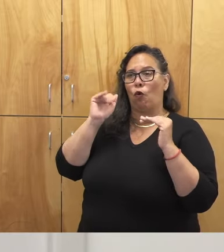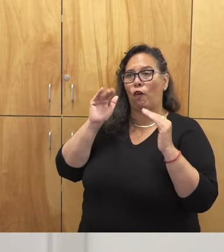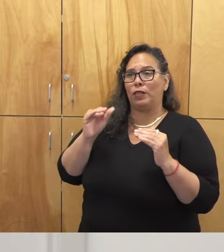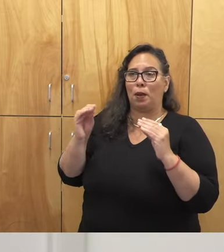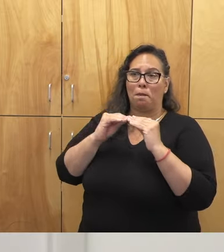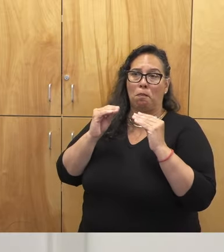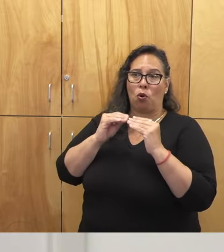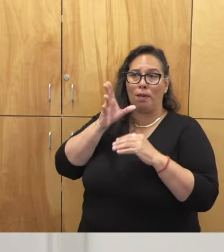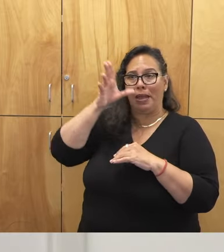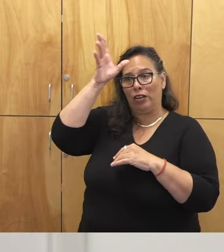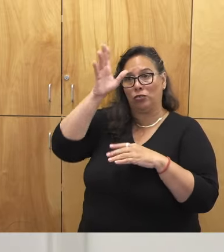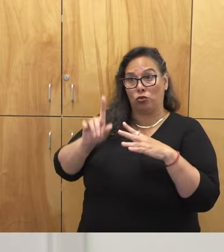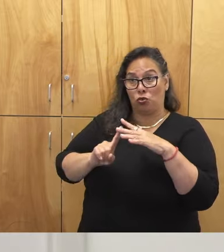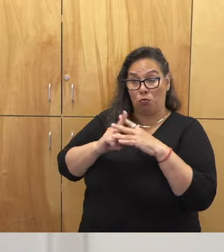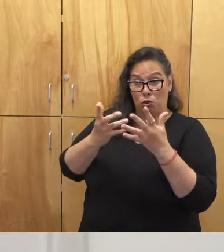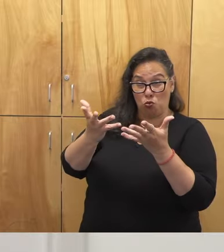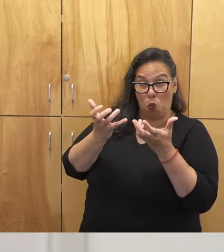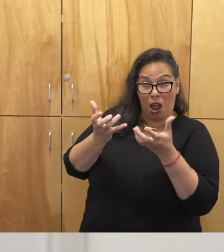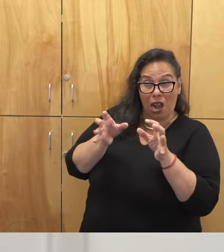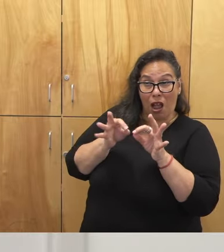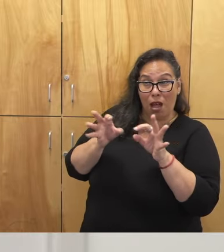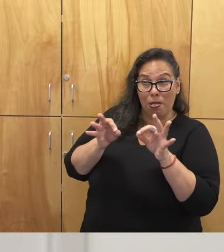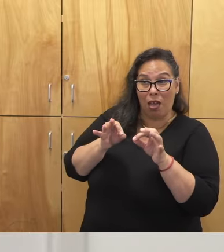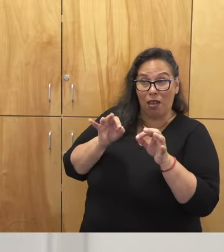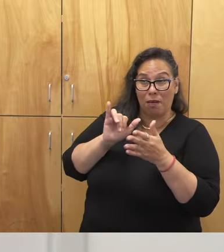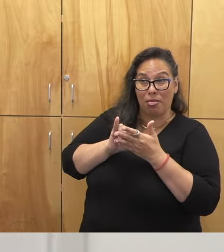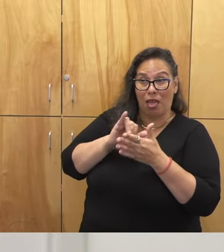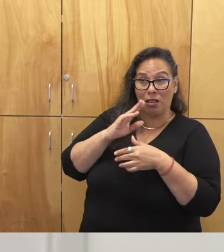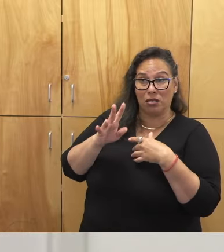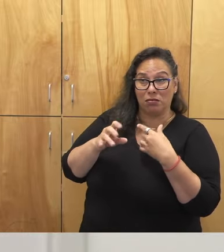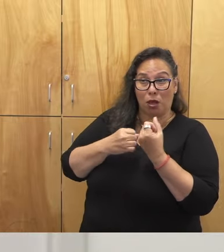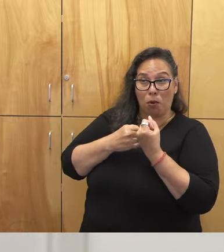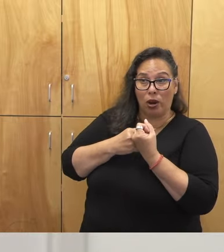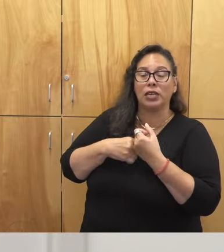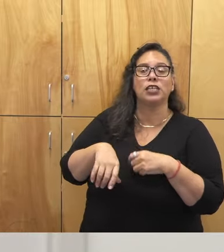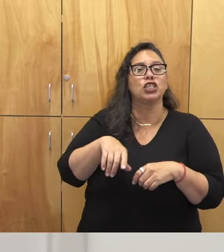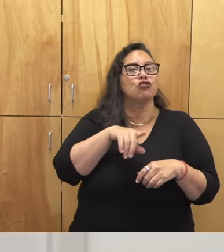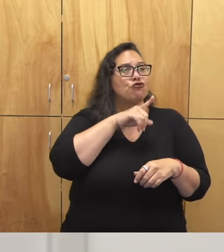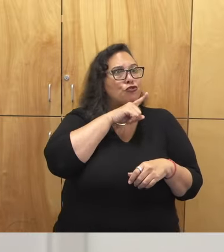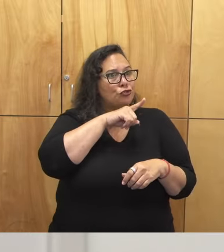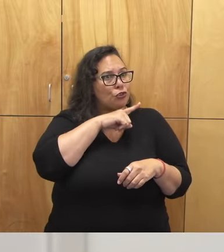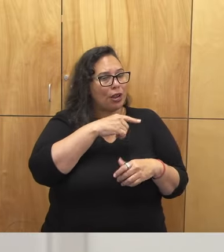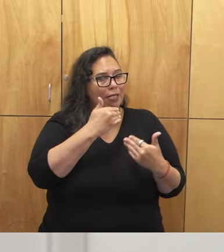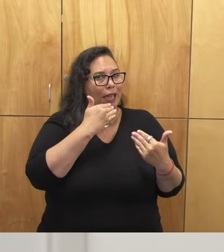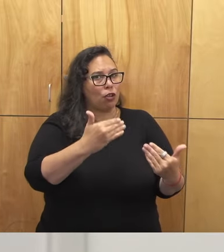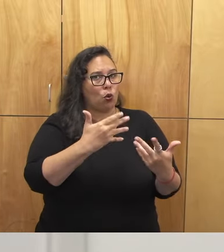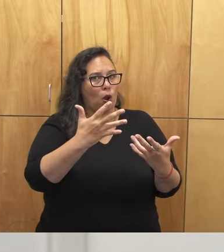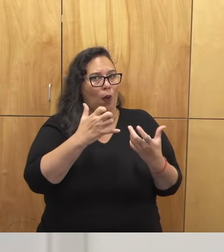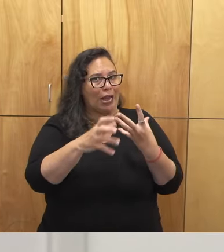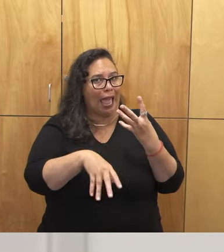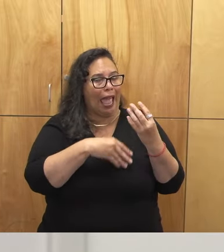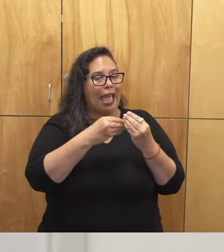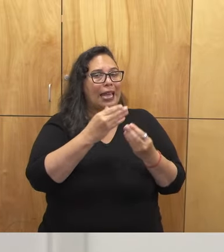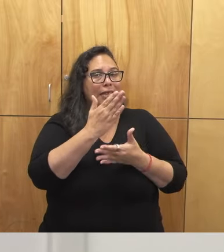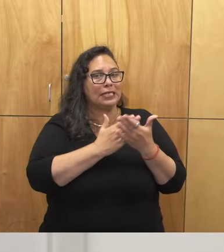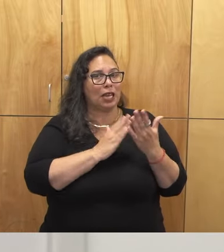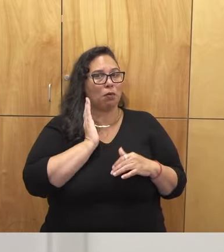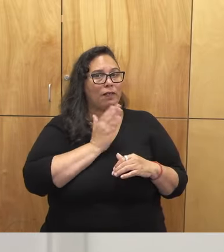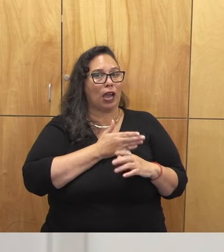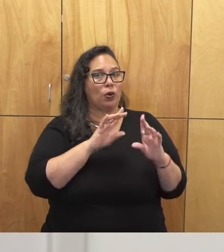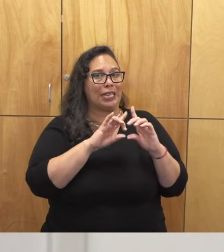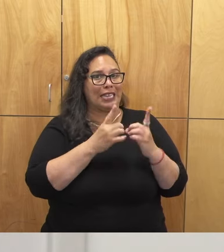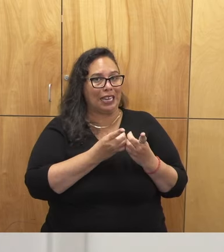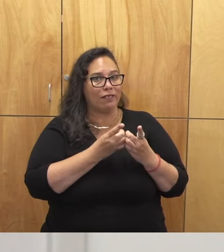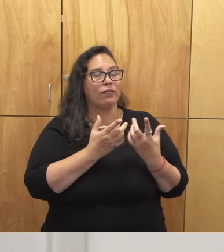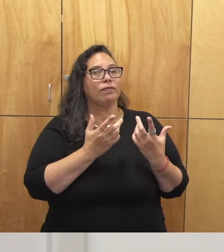there. But do you want to comment about some of that support? Sure. I was going to also, thank you. I'll also add that some of our different